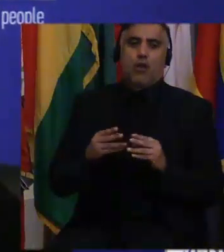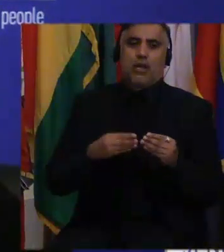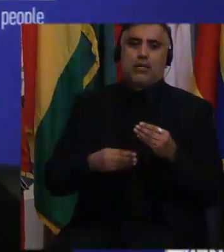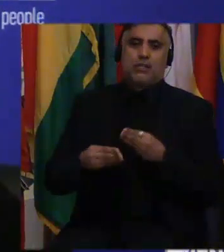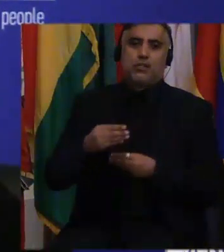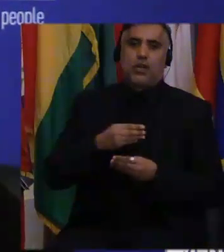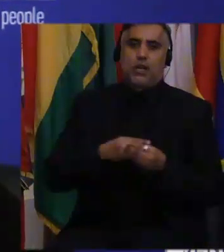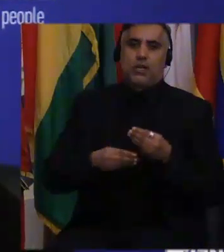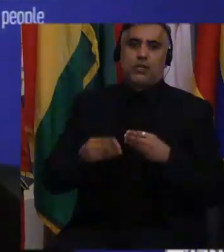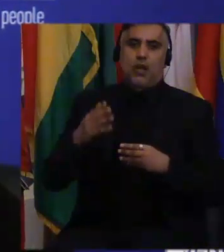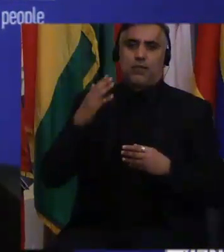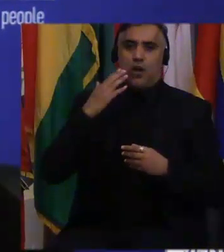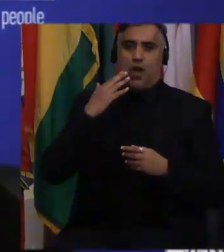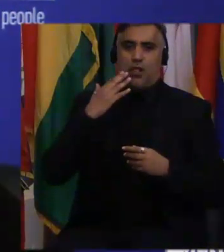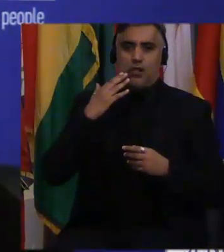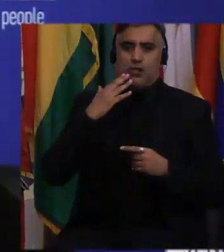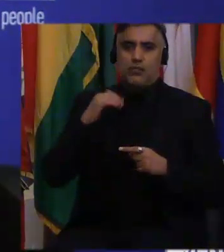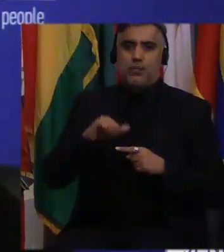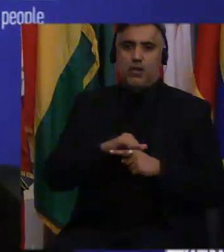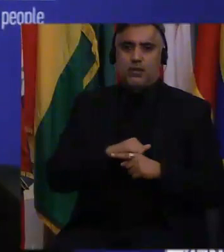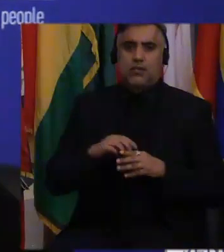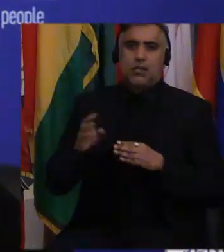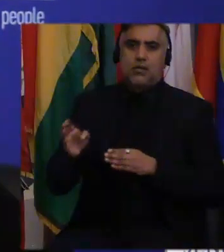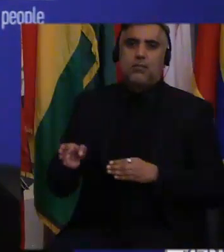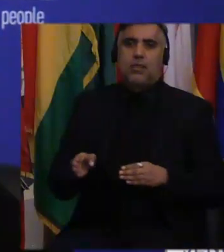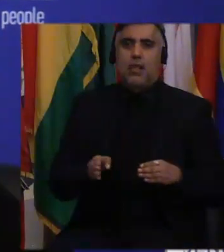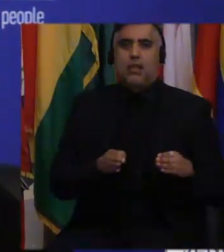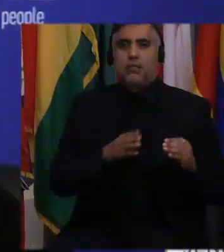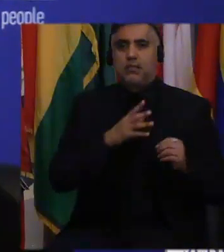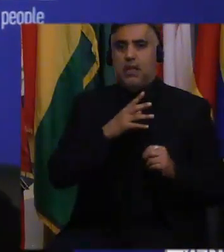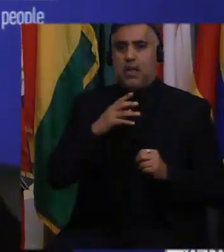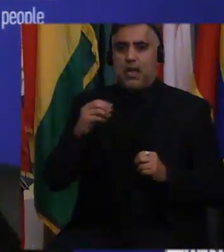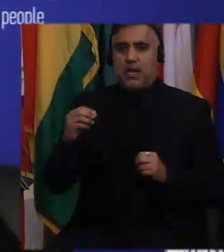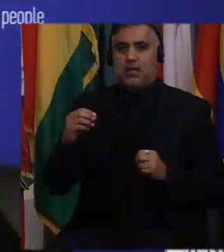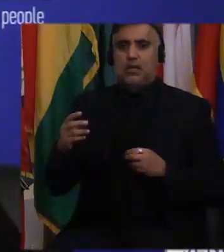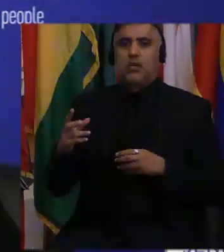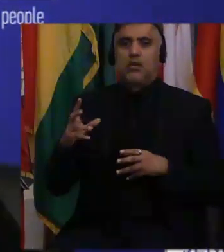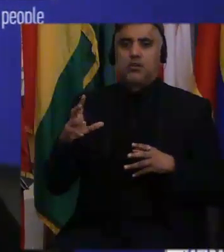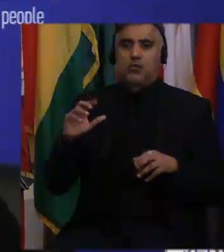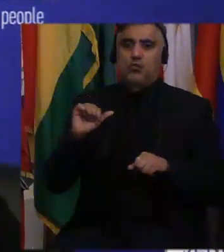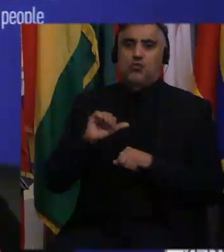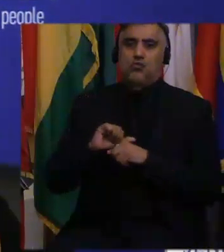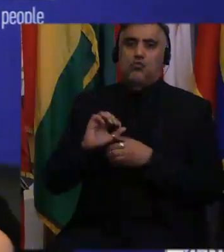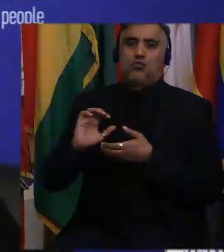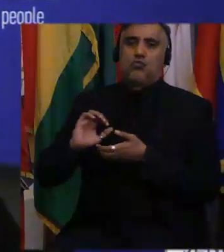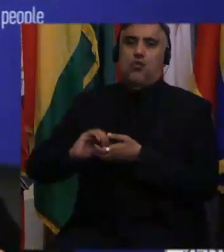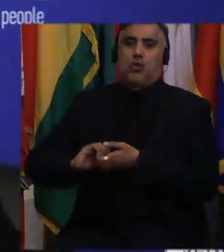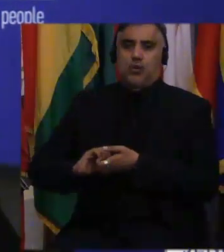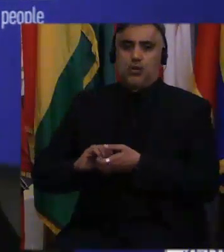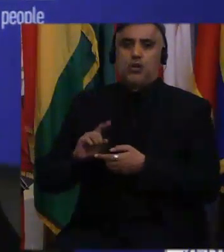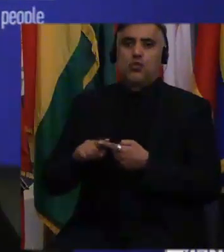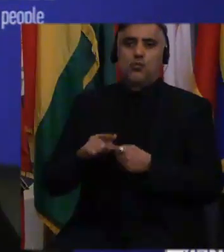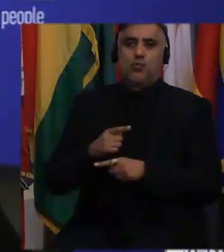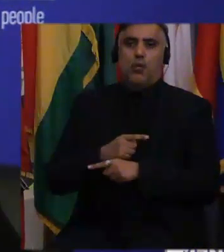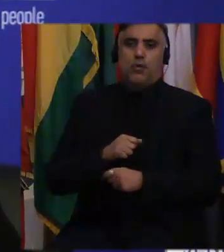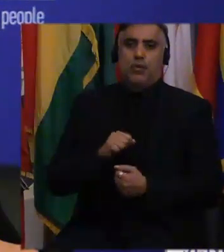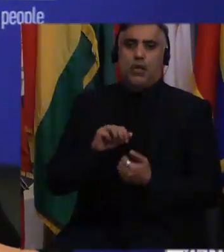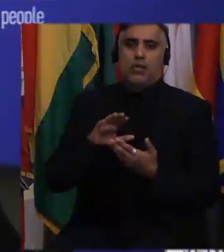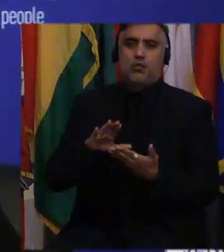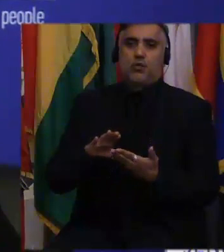exchange of knowledge, practices, plans, and joint efforts in order to properly